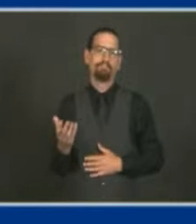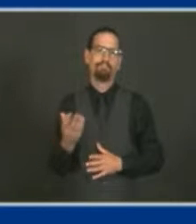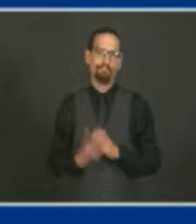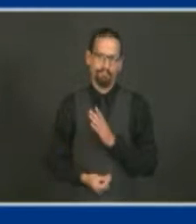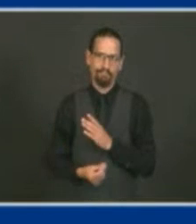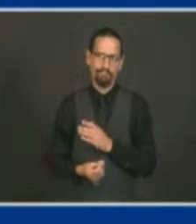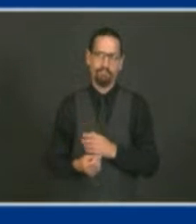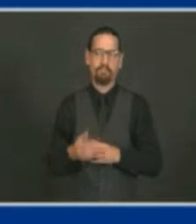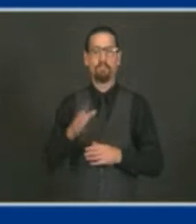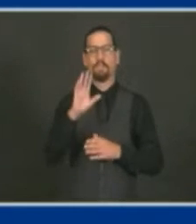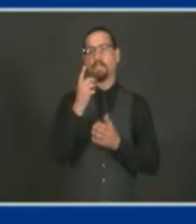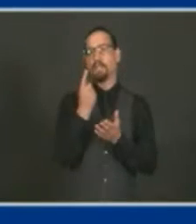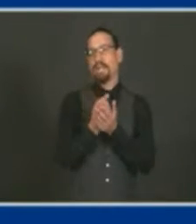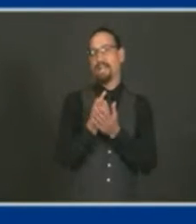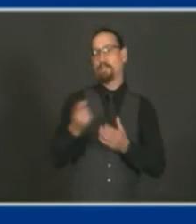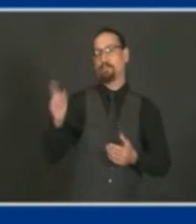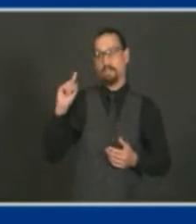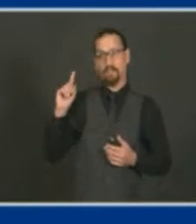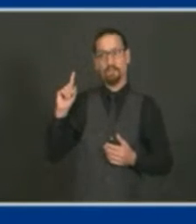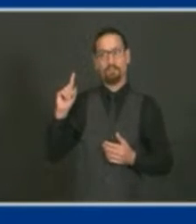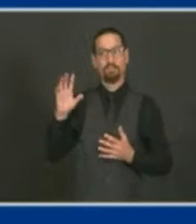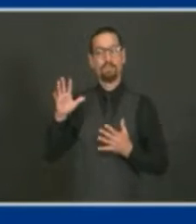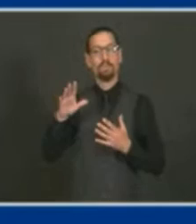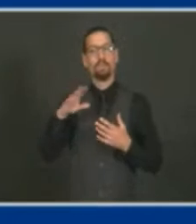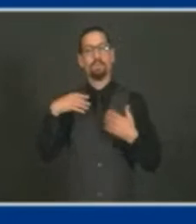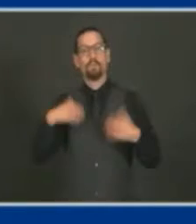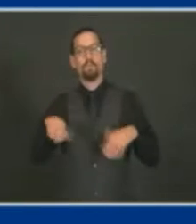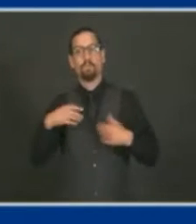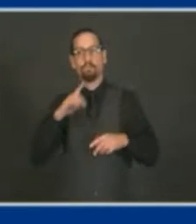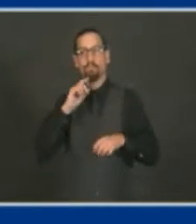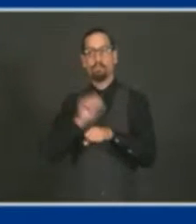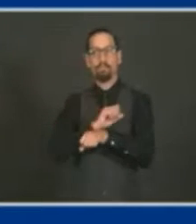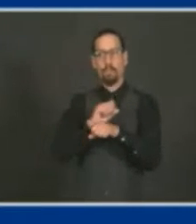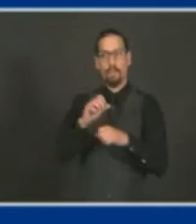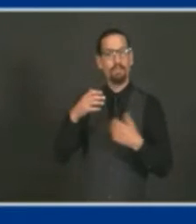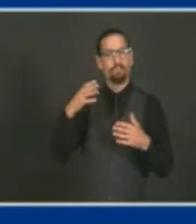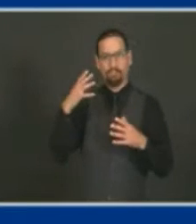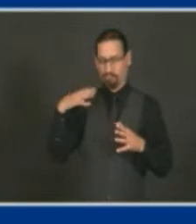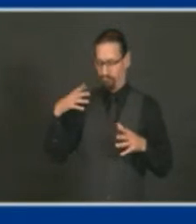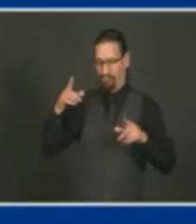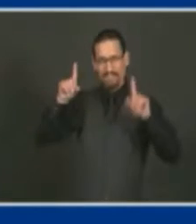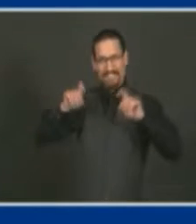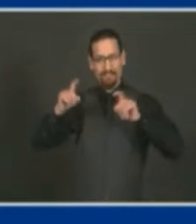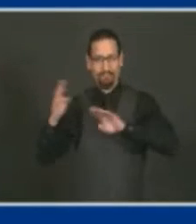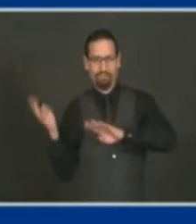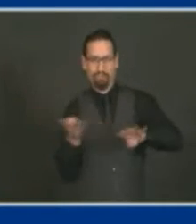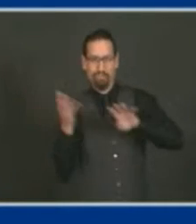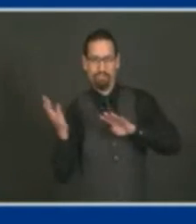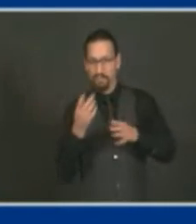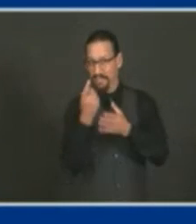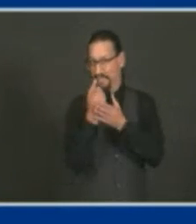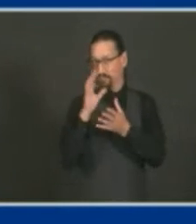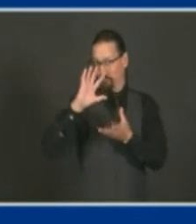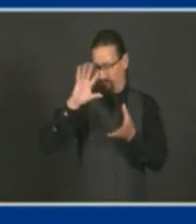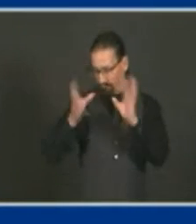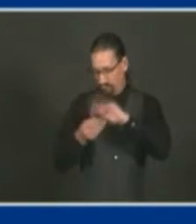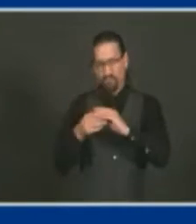that we just passed the milestone of 700,000 tests, and today, 1 week later, we